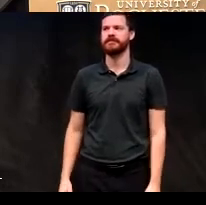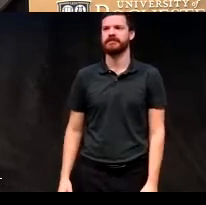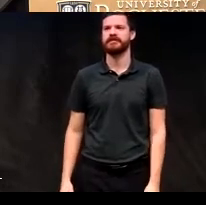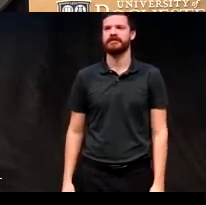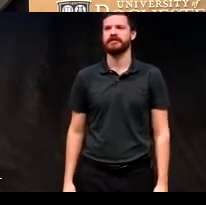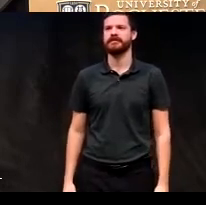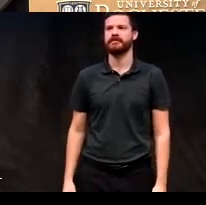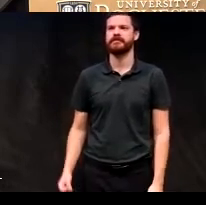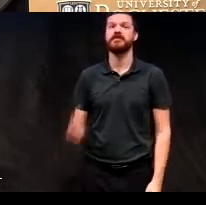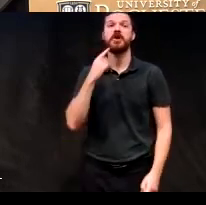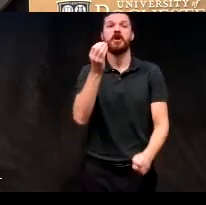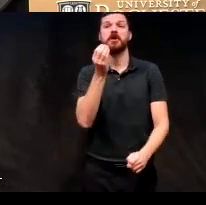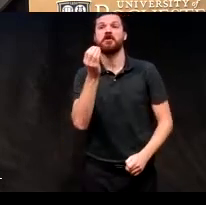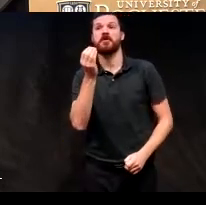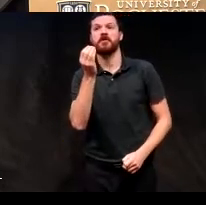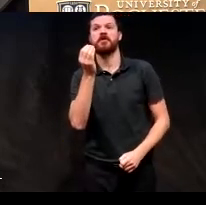Okay, we got a couple more questions.